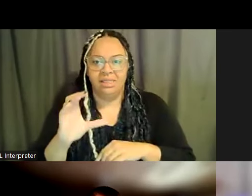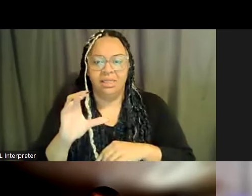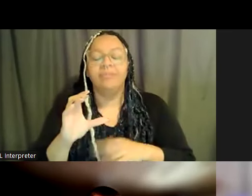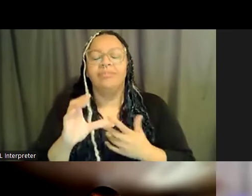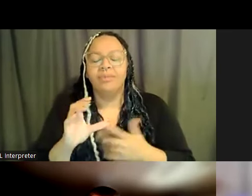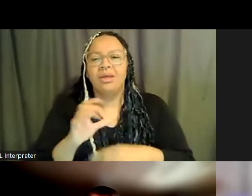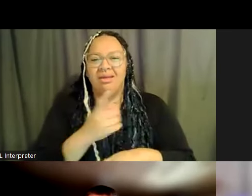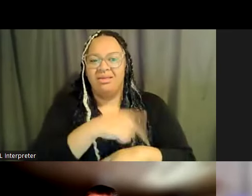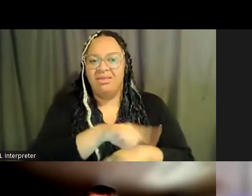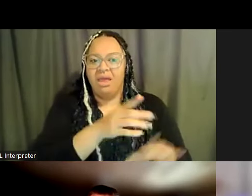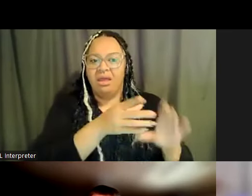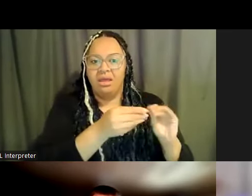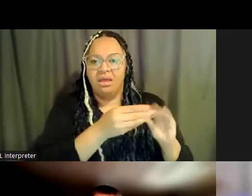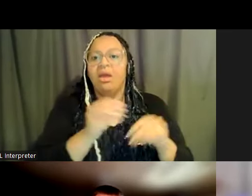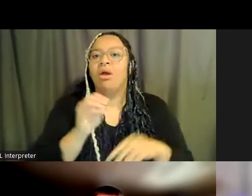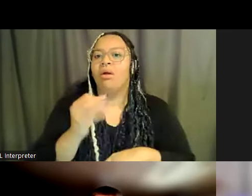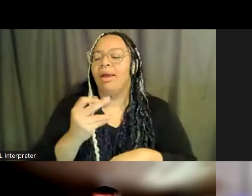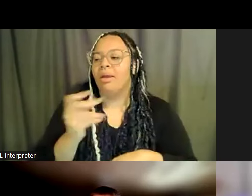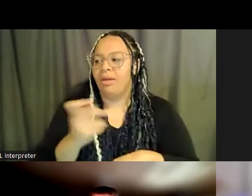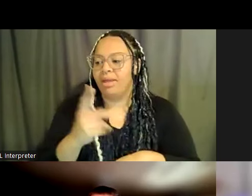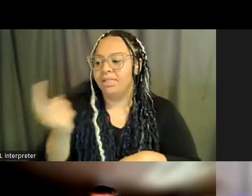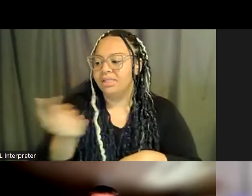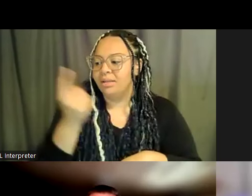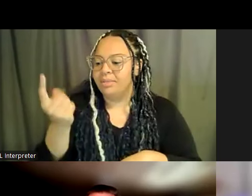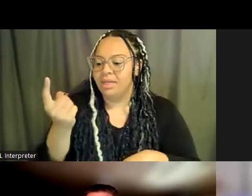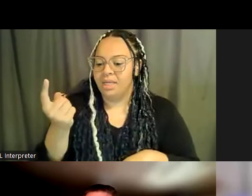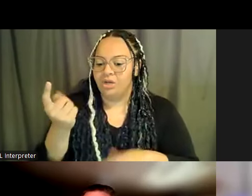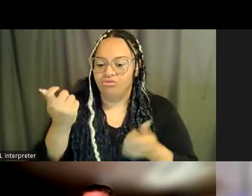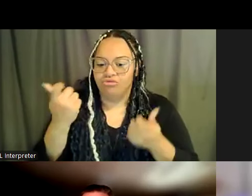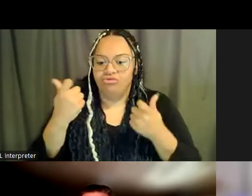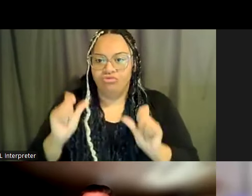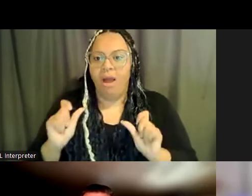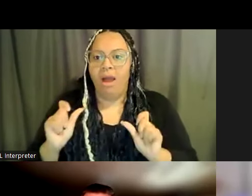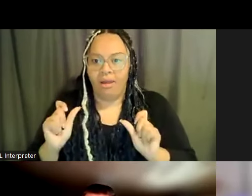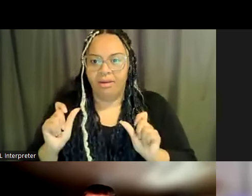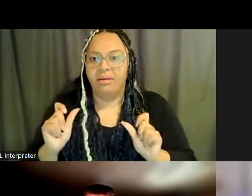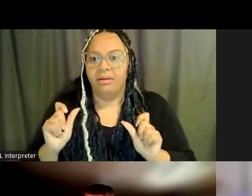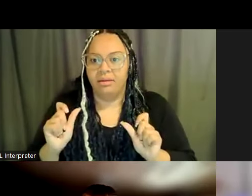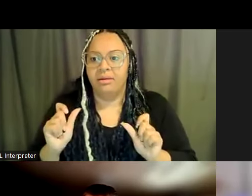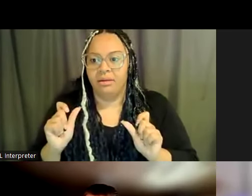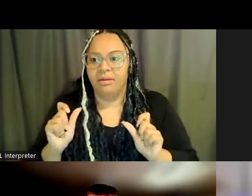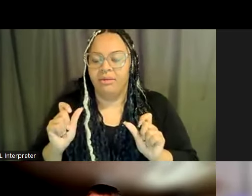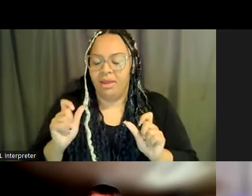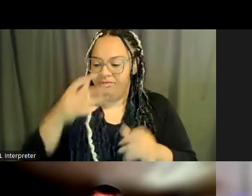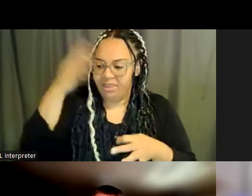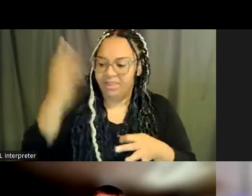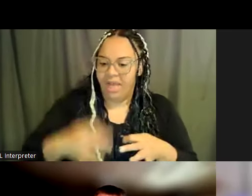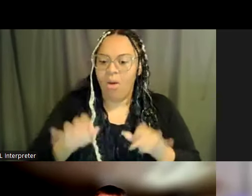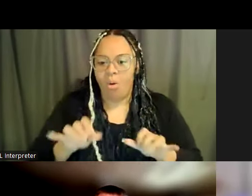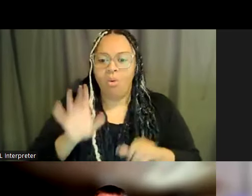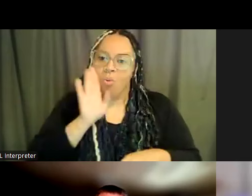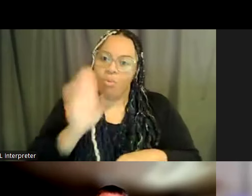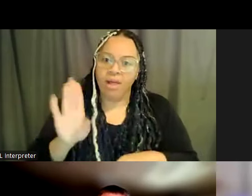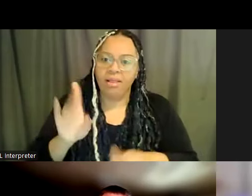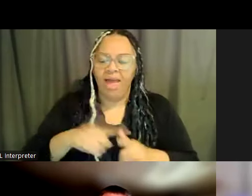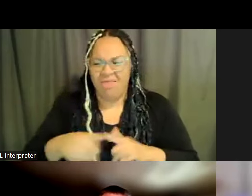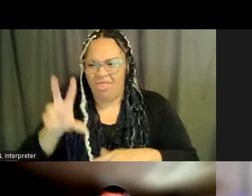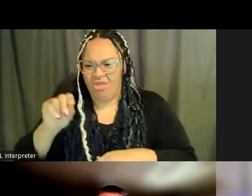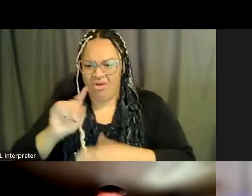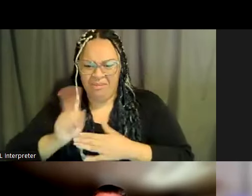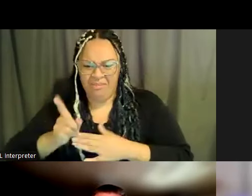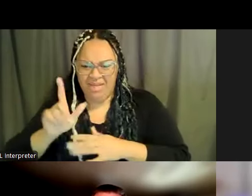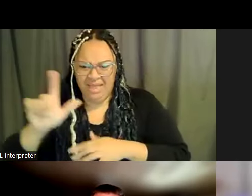that somebody decides to attempt suicide, and within 30 minutes to an hour they're making that attempt. What they didn't clarify